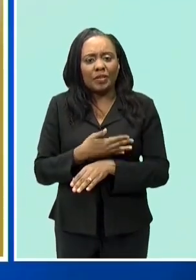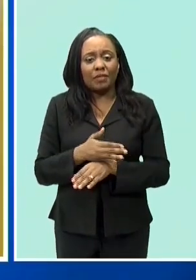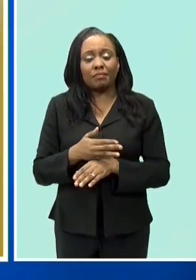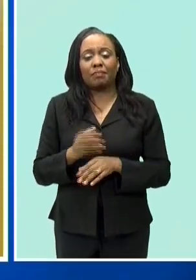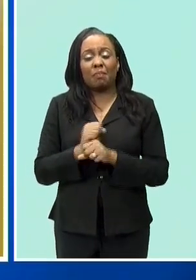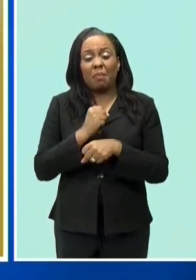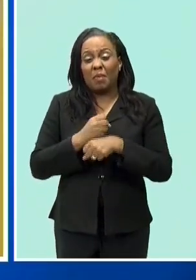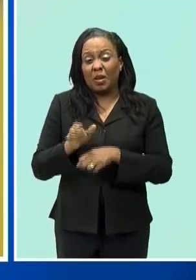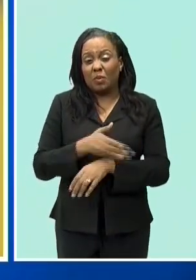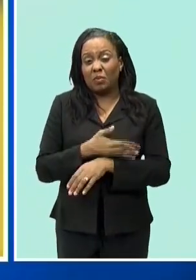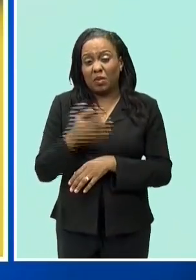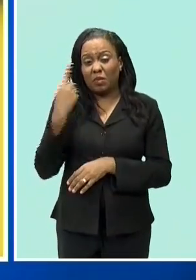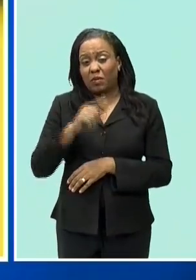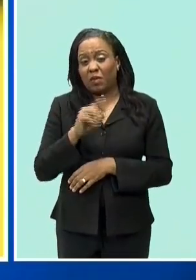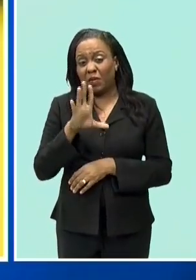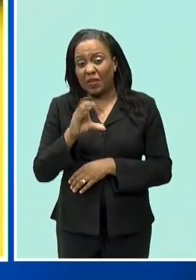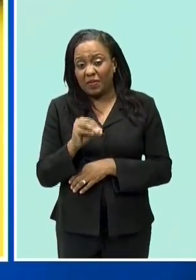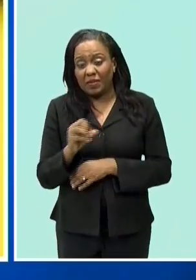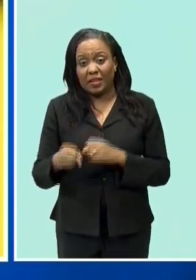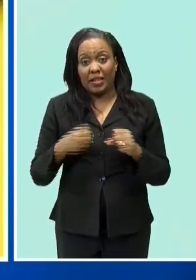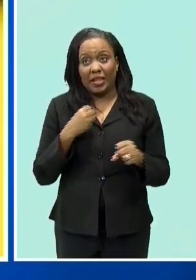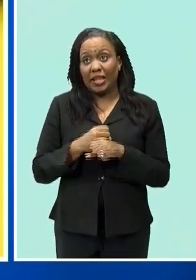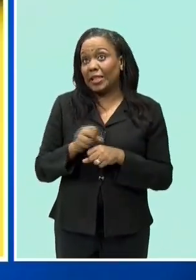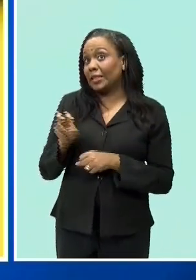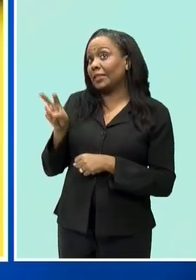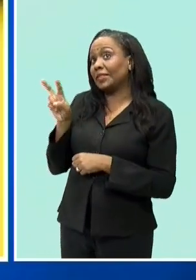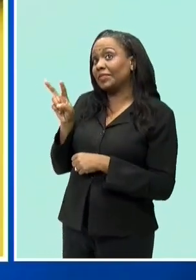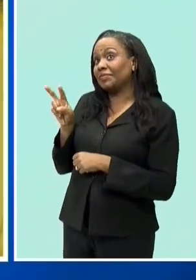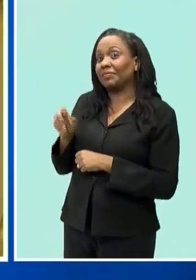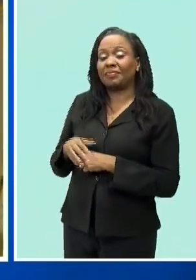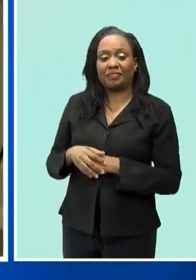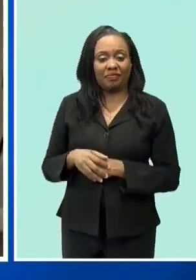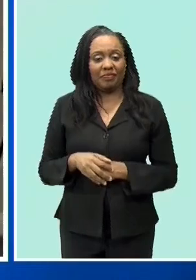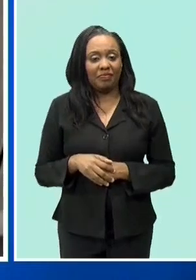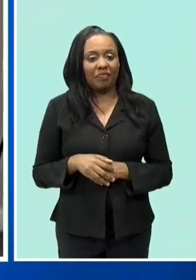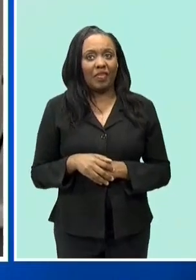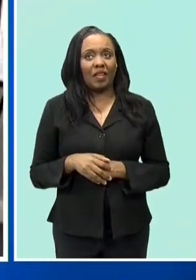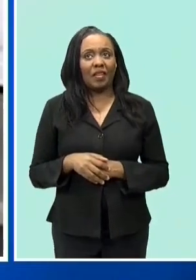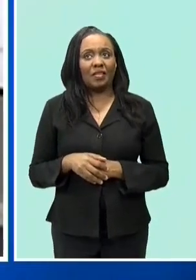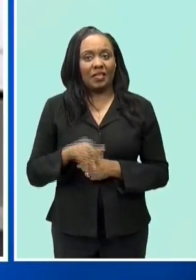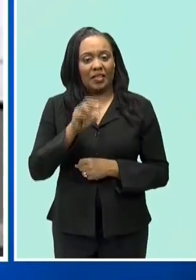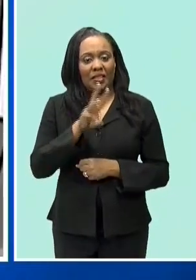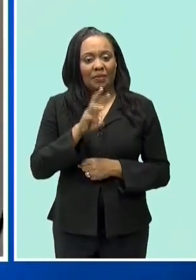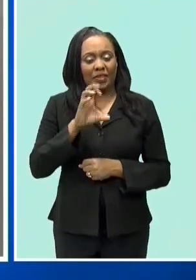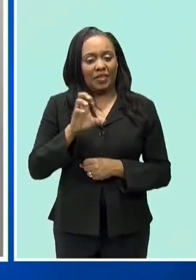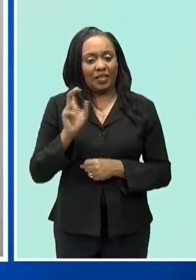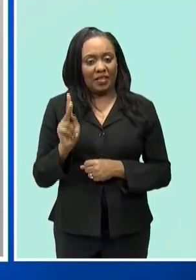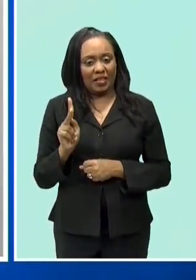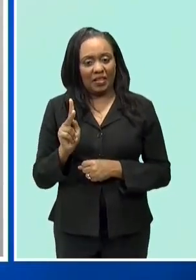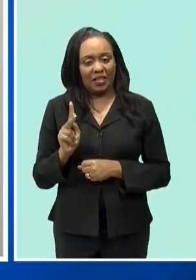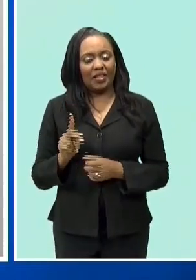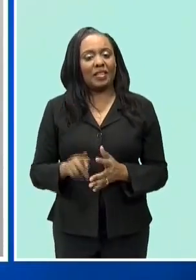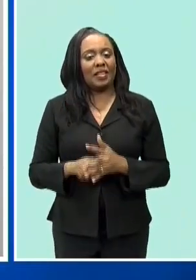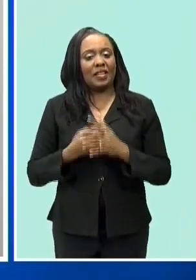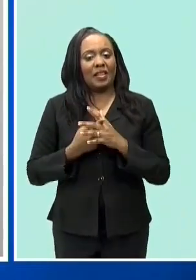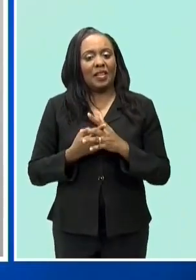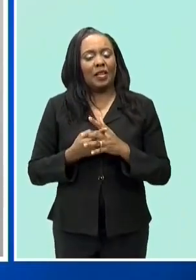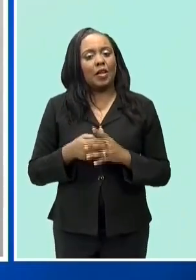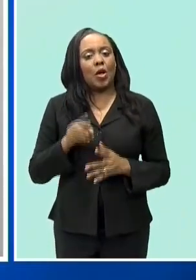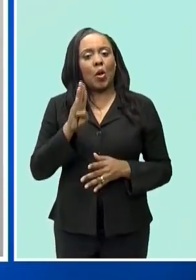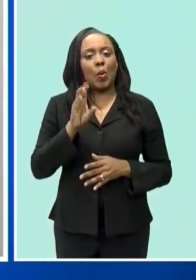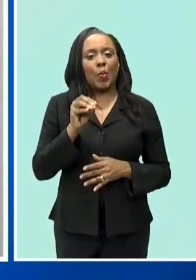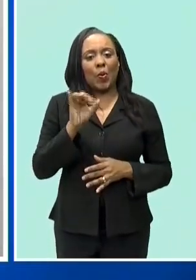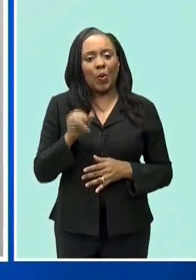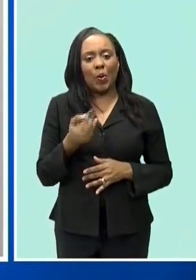Henderson and Exile One, 50 years in the Karas music business, WCK, the original pioneers of bouillon music